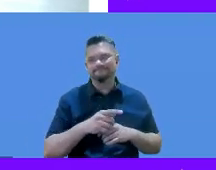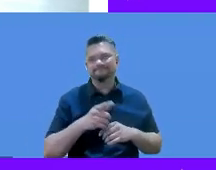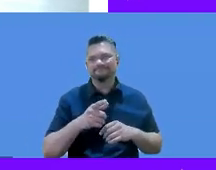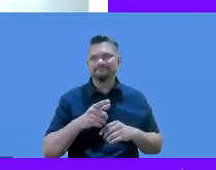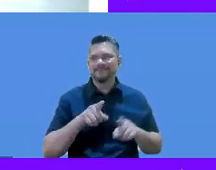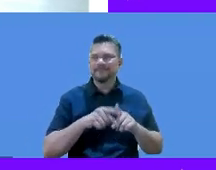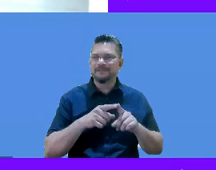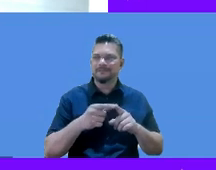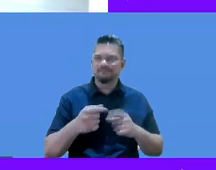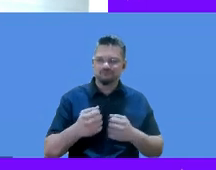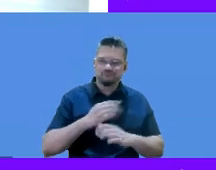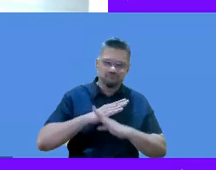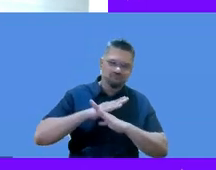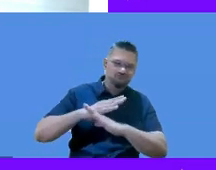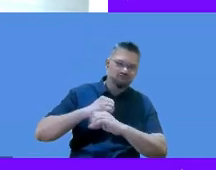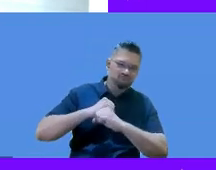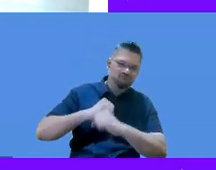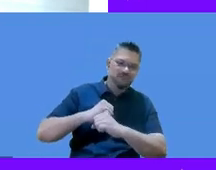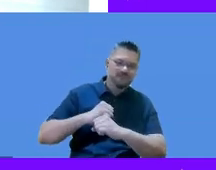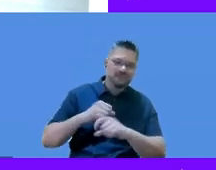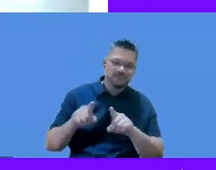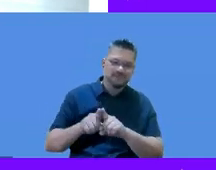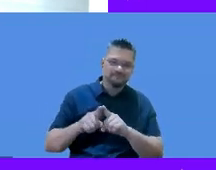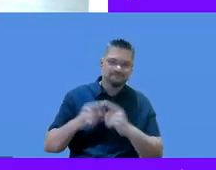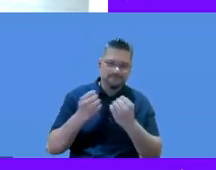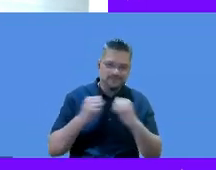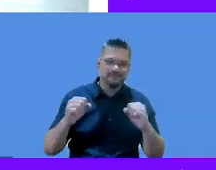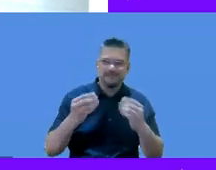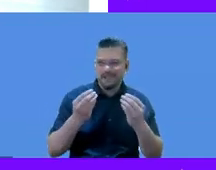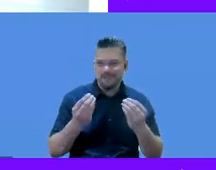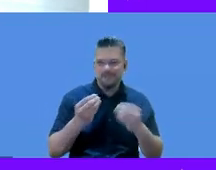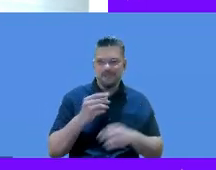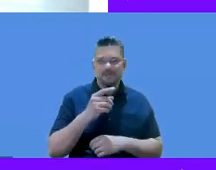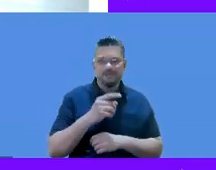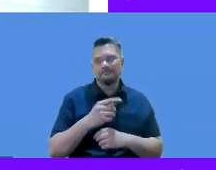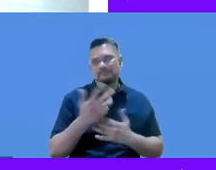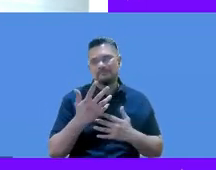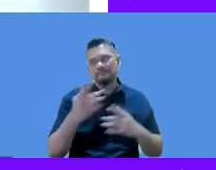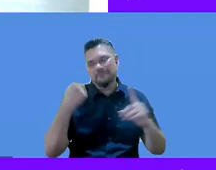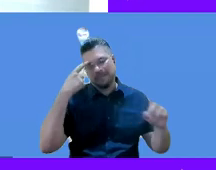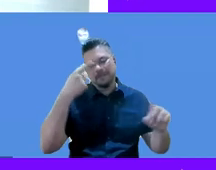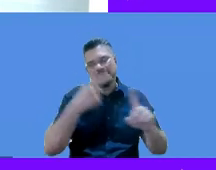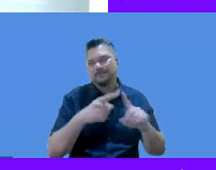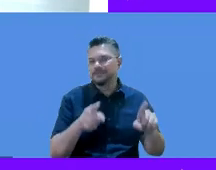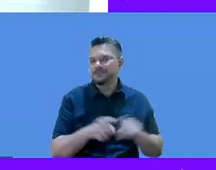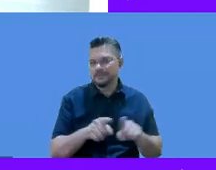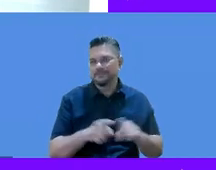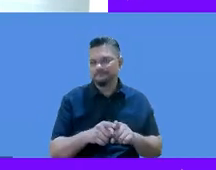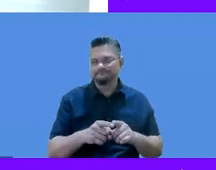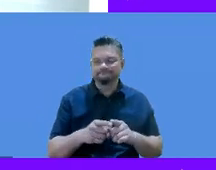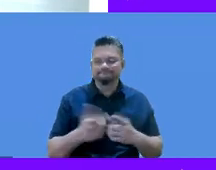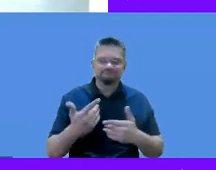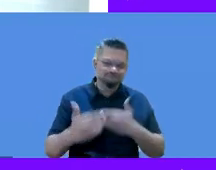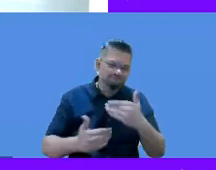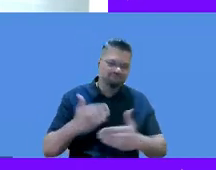So until those issues are addressed, the journeys will still forever be difficult, not just for girls, but for the